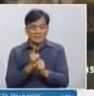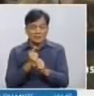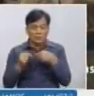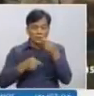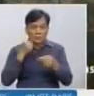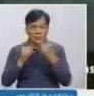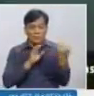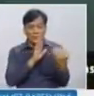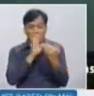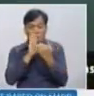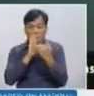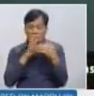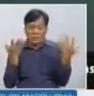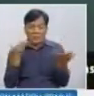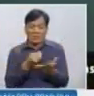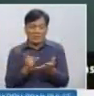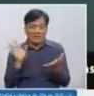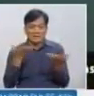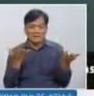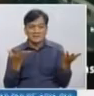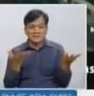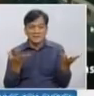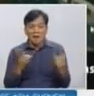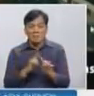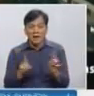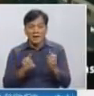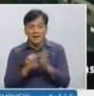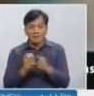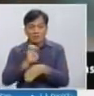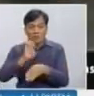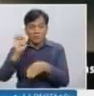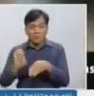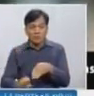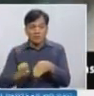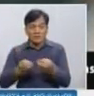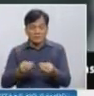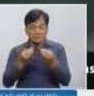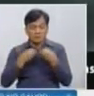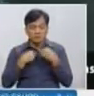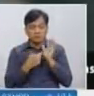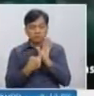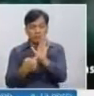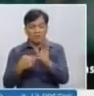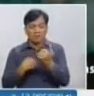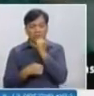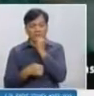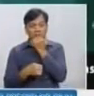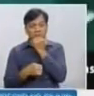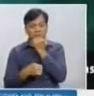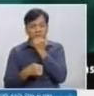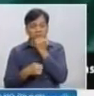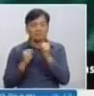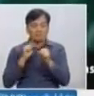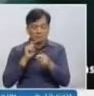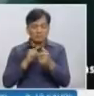said against me won't amount to anything. But if the end brings me out wrong, then angels